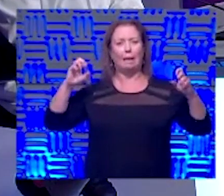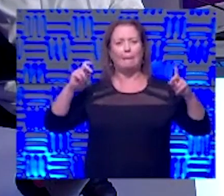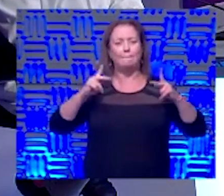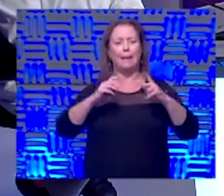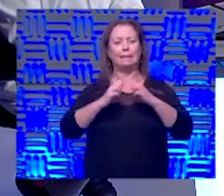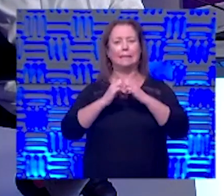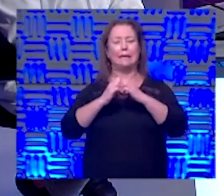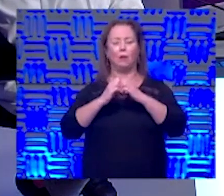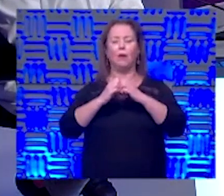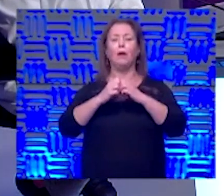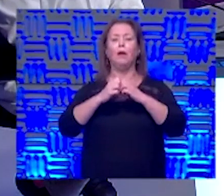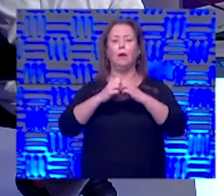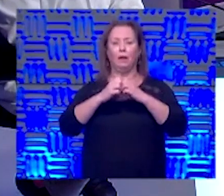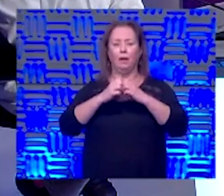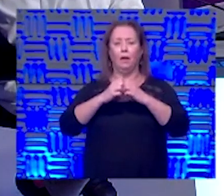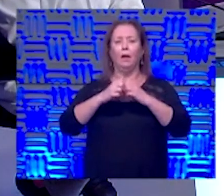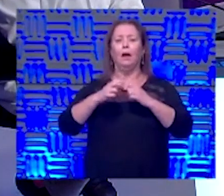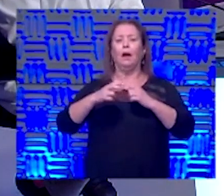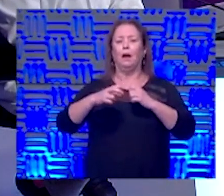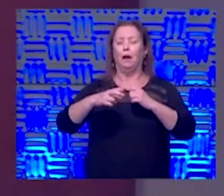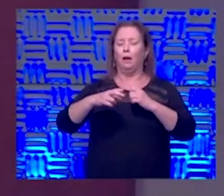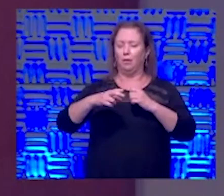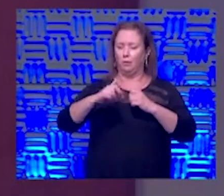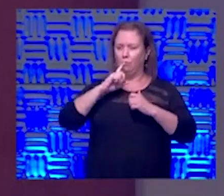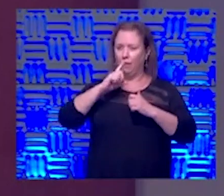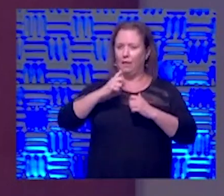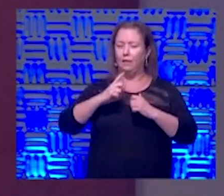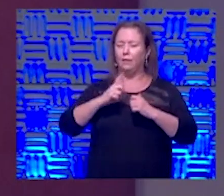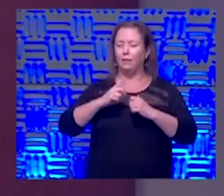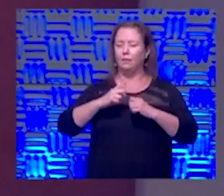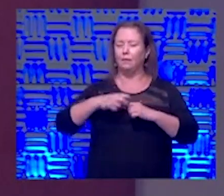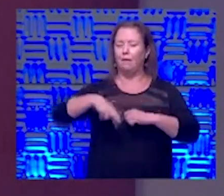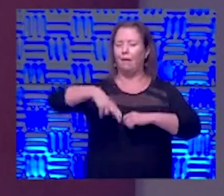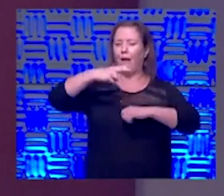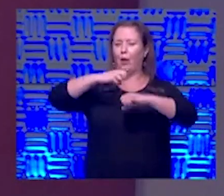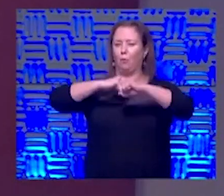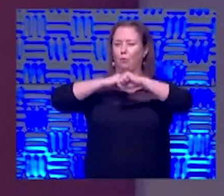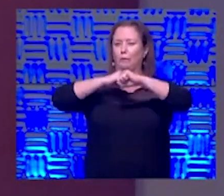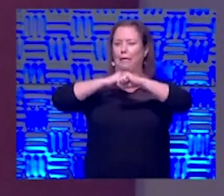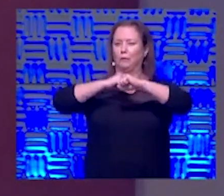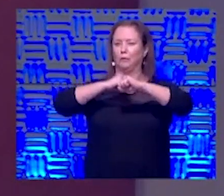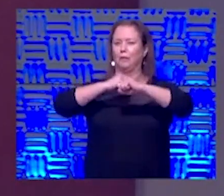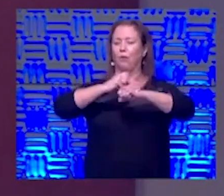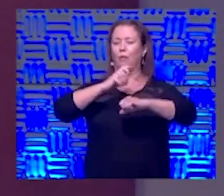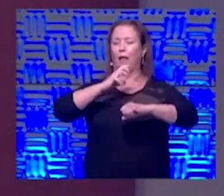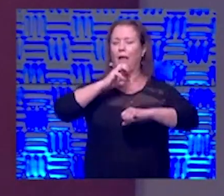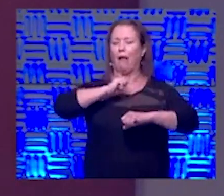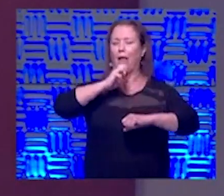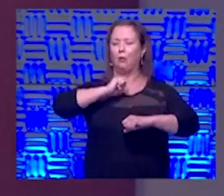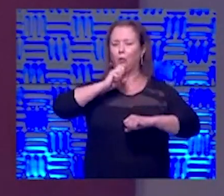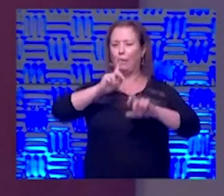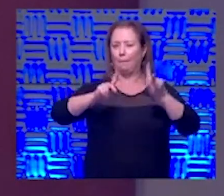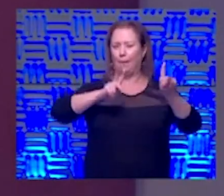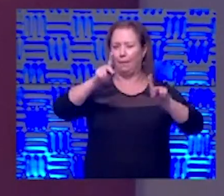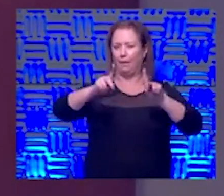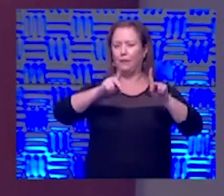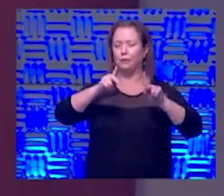make extra precautions about the elderly and those with health conditions, about keeping that social distancing even in the